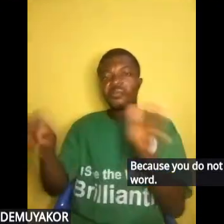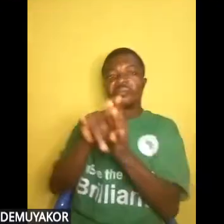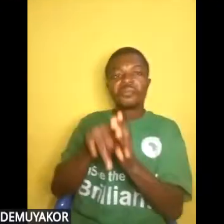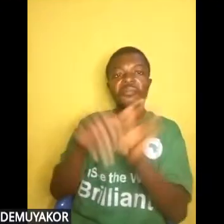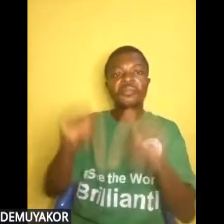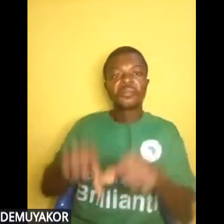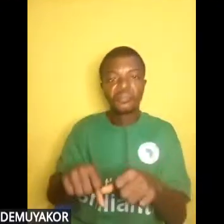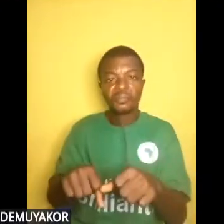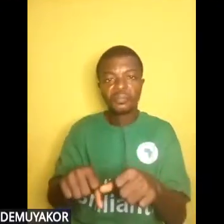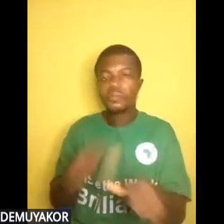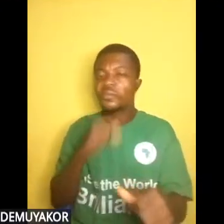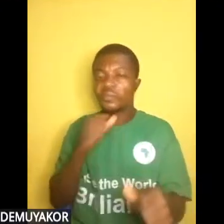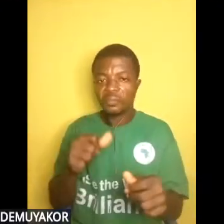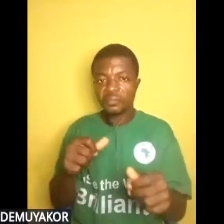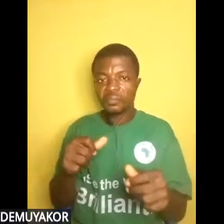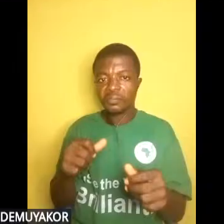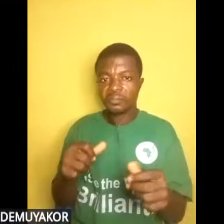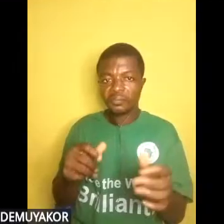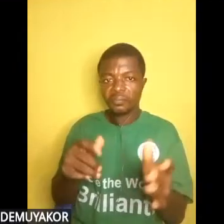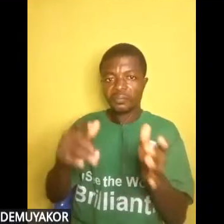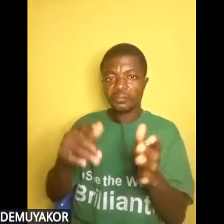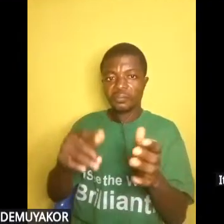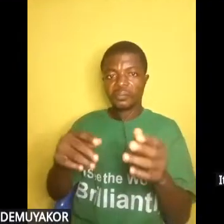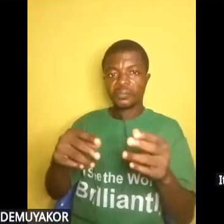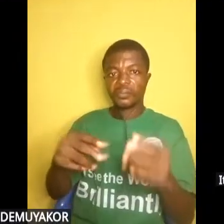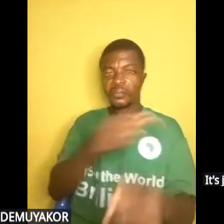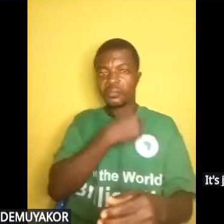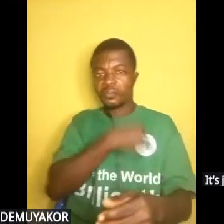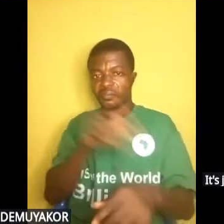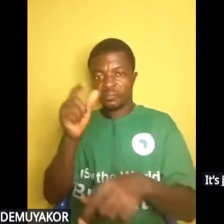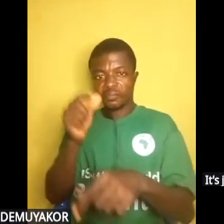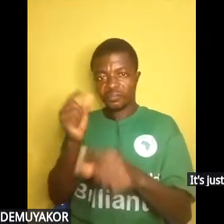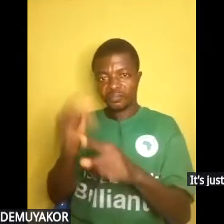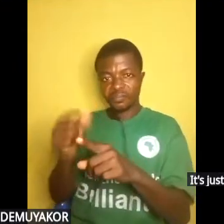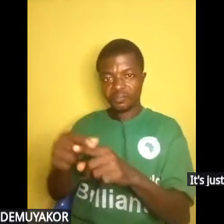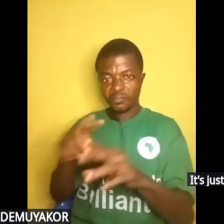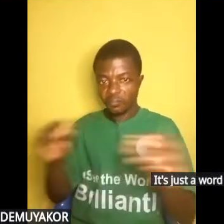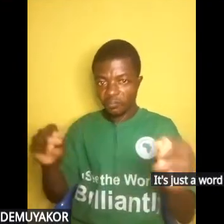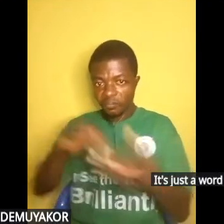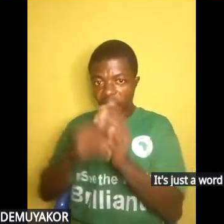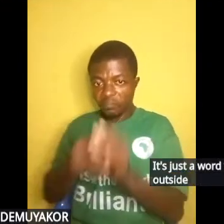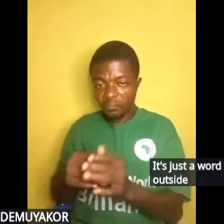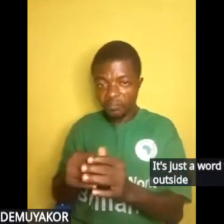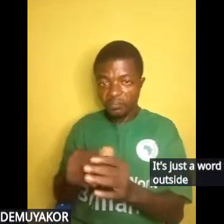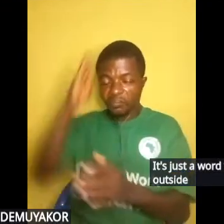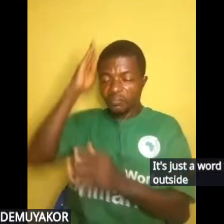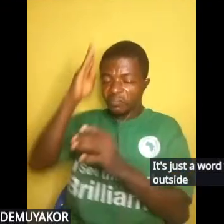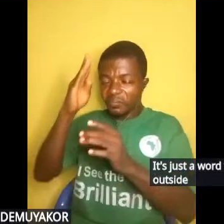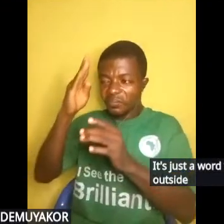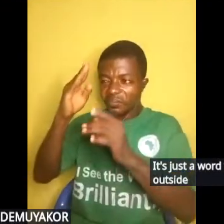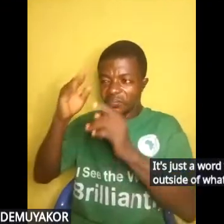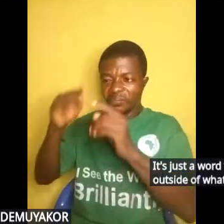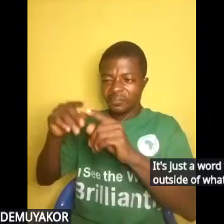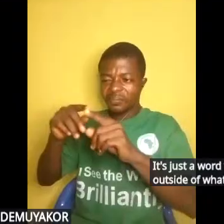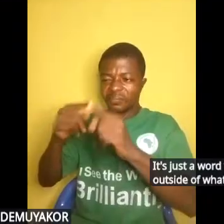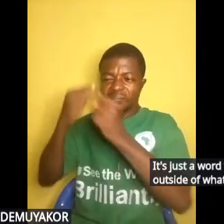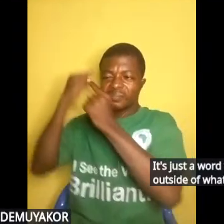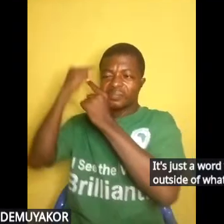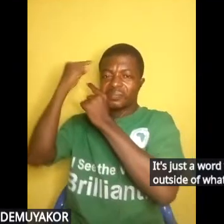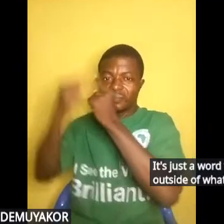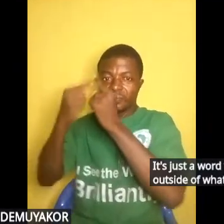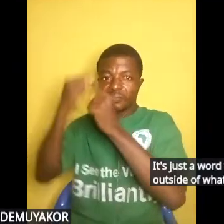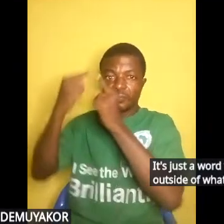a word which explains that your brain might think a little bit outside of what most people